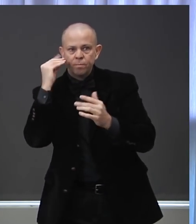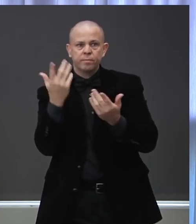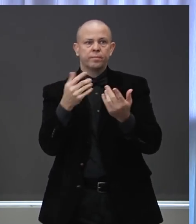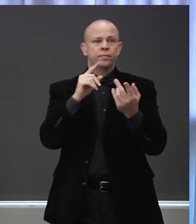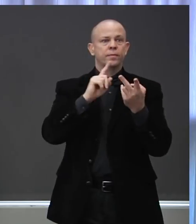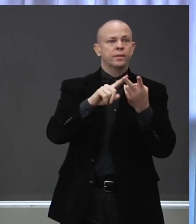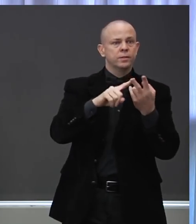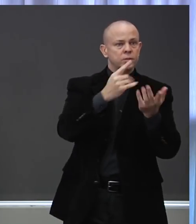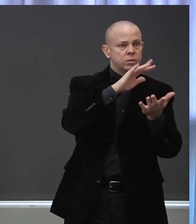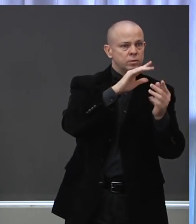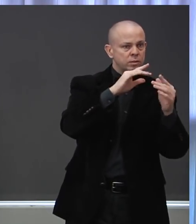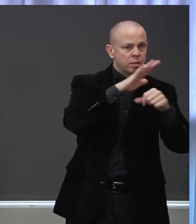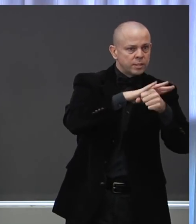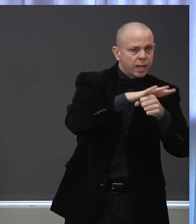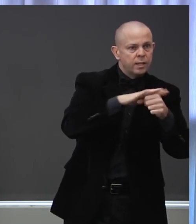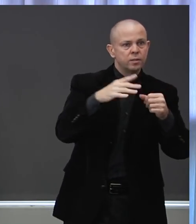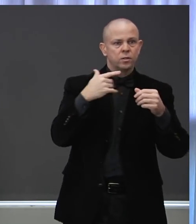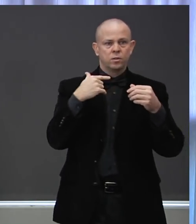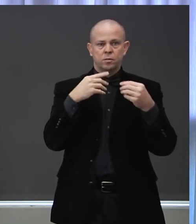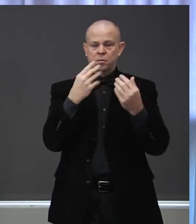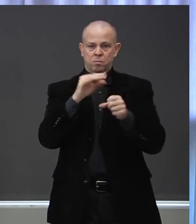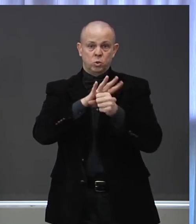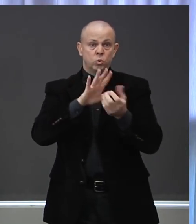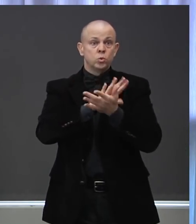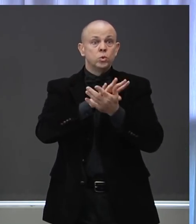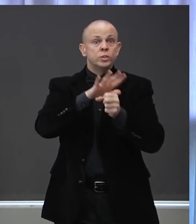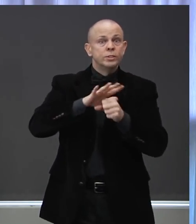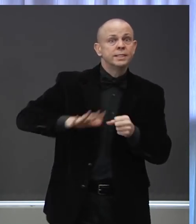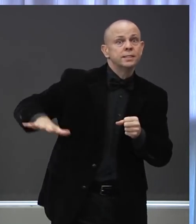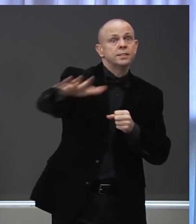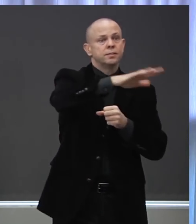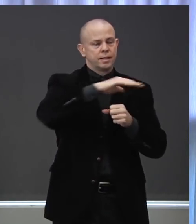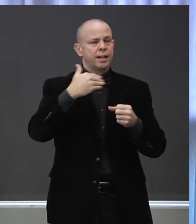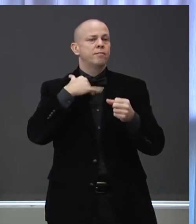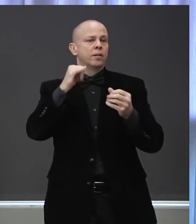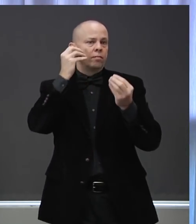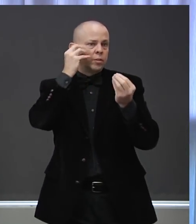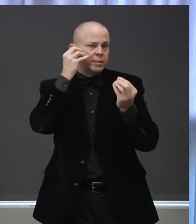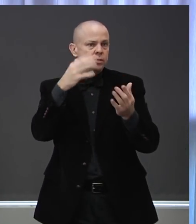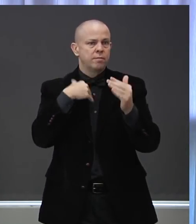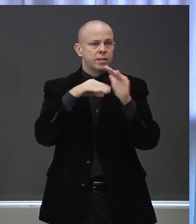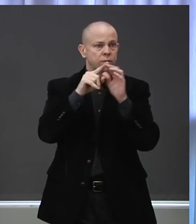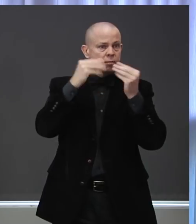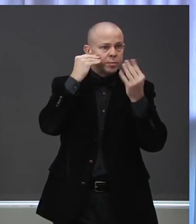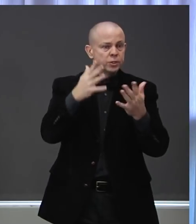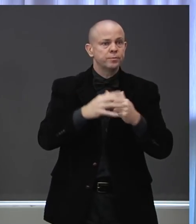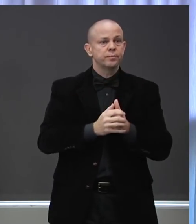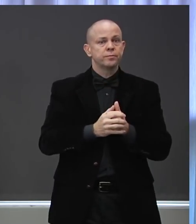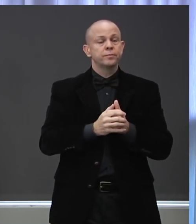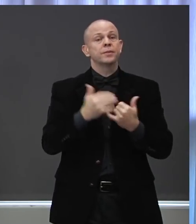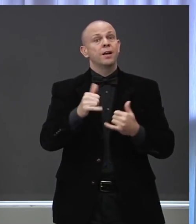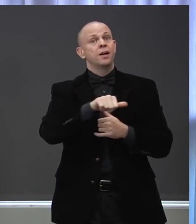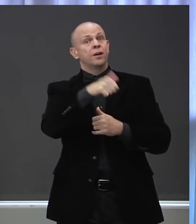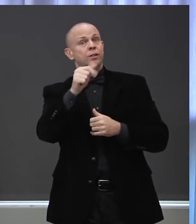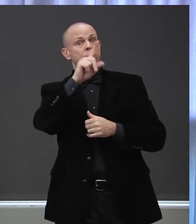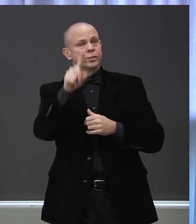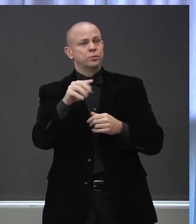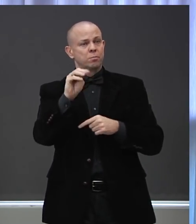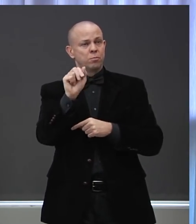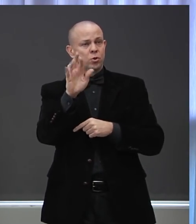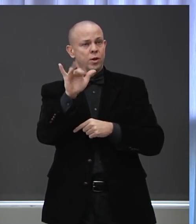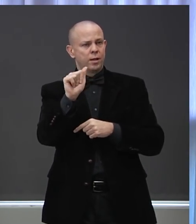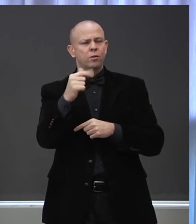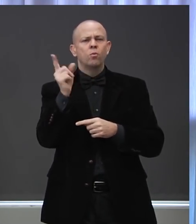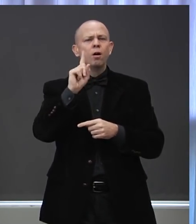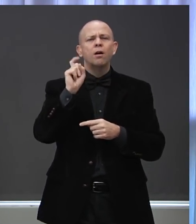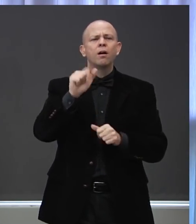does the Department of Education. Which is a good lead into this next question from Maria, where it says, where can I find information from